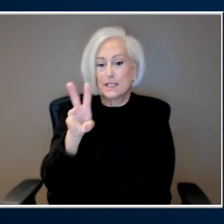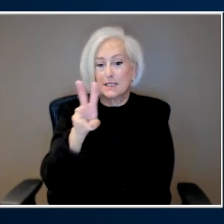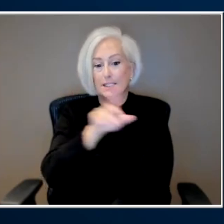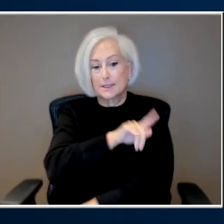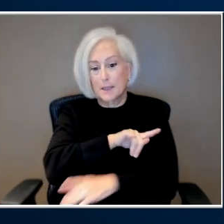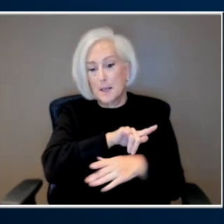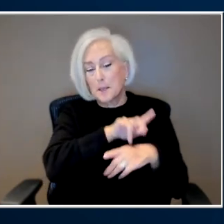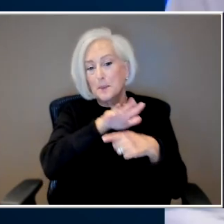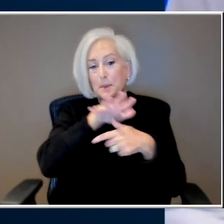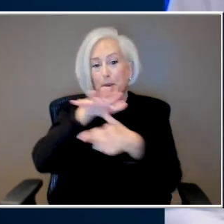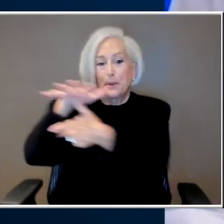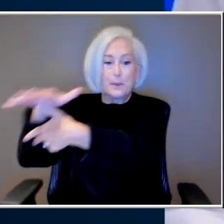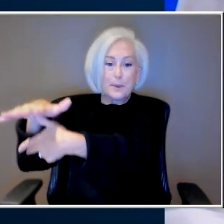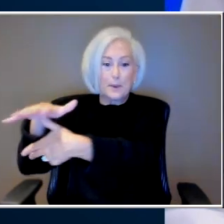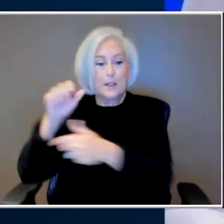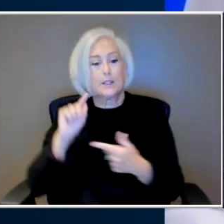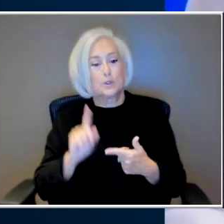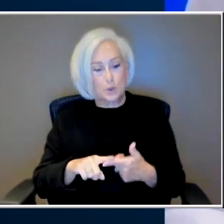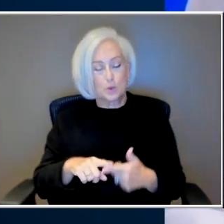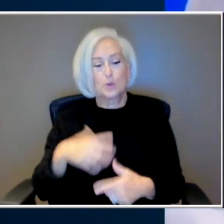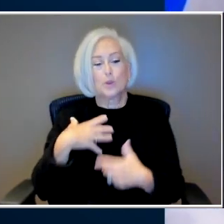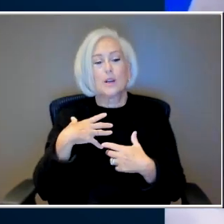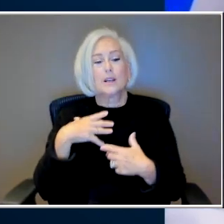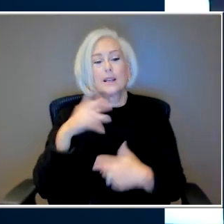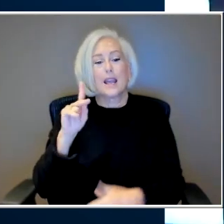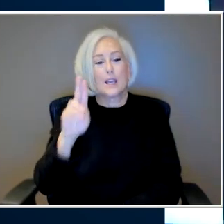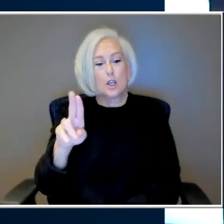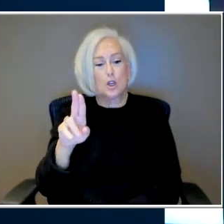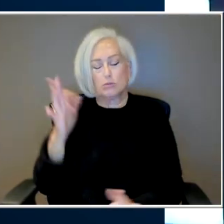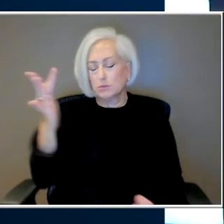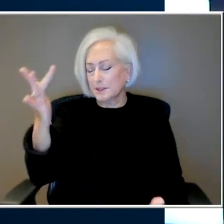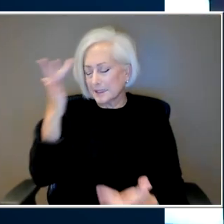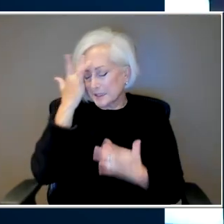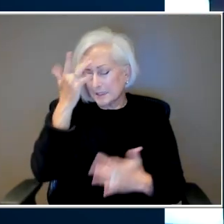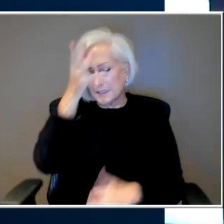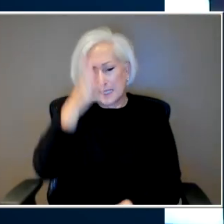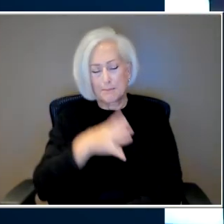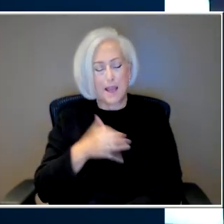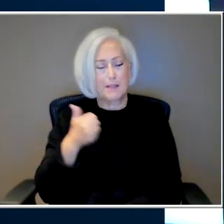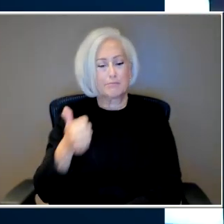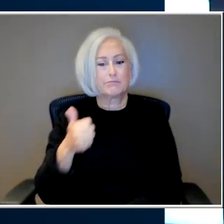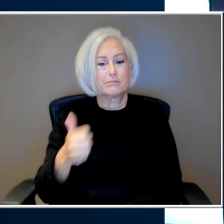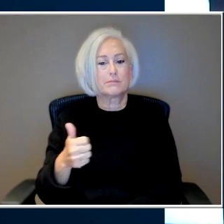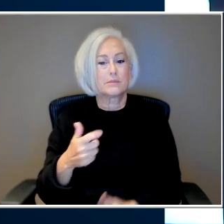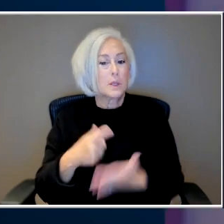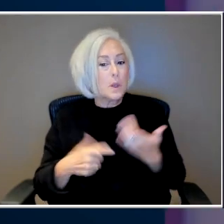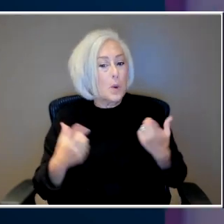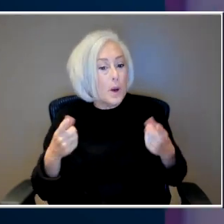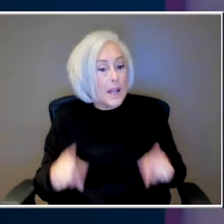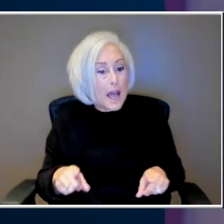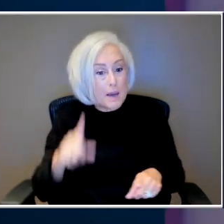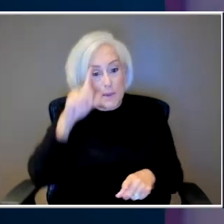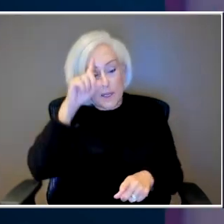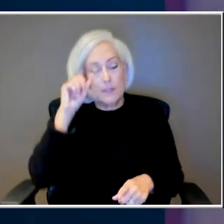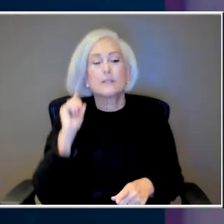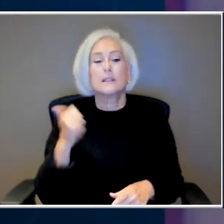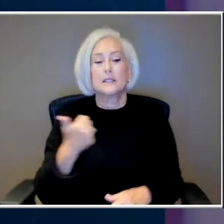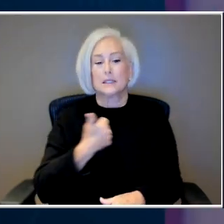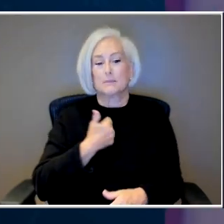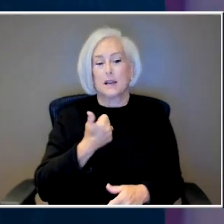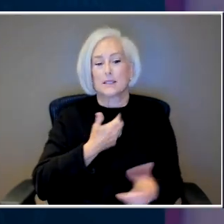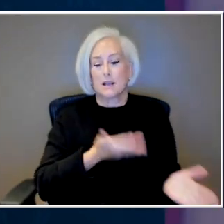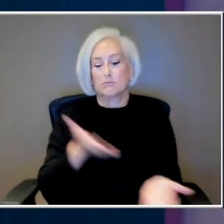very sick man. Anil, tell us what happened. I was delivering a load in